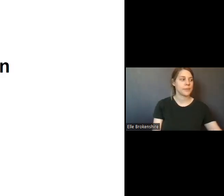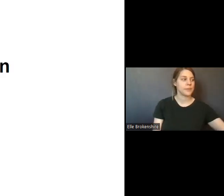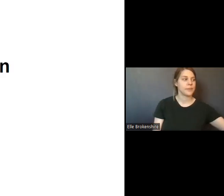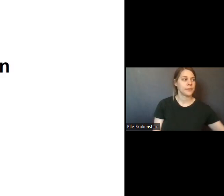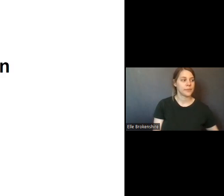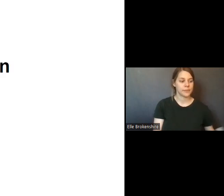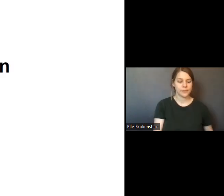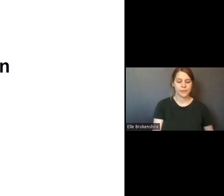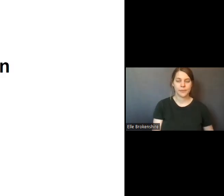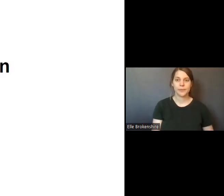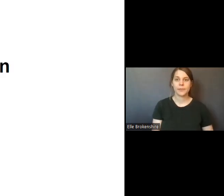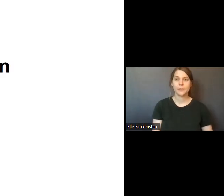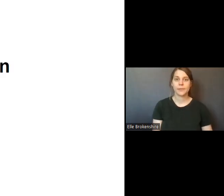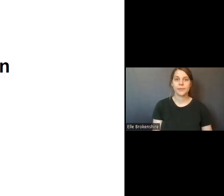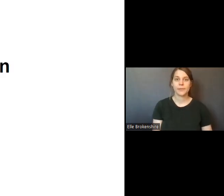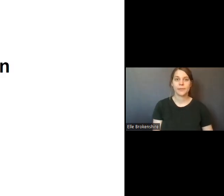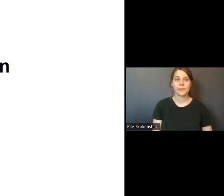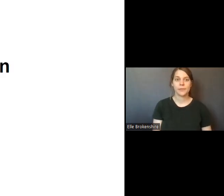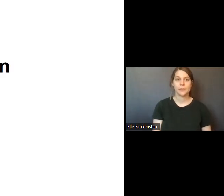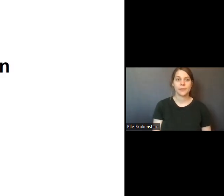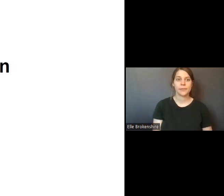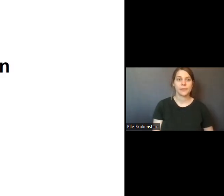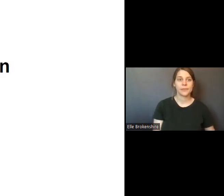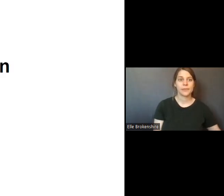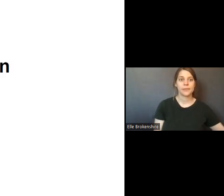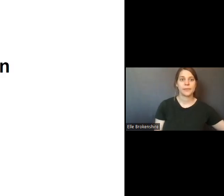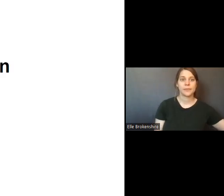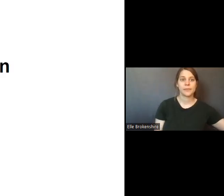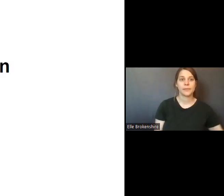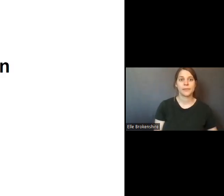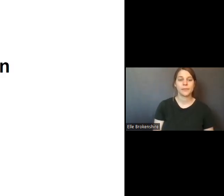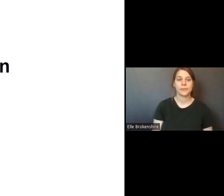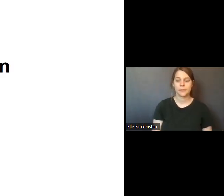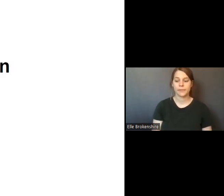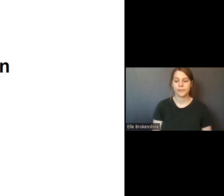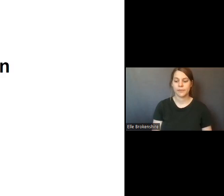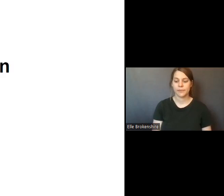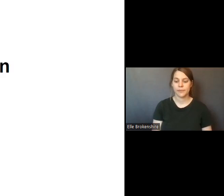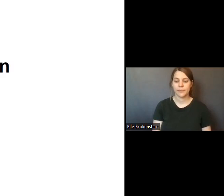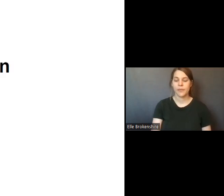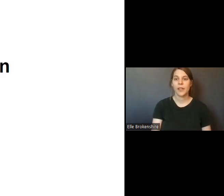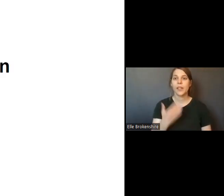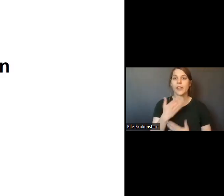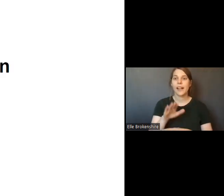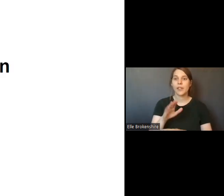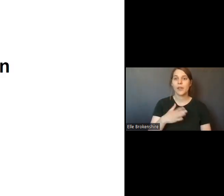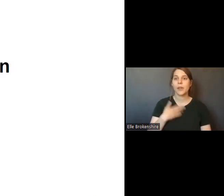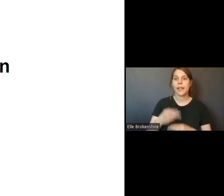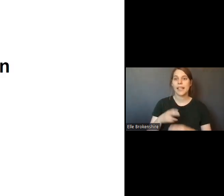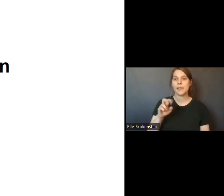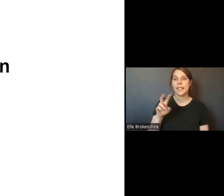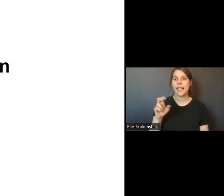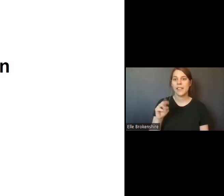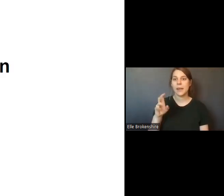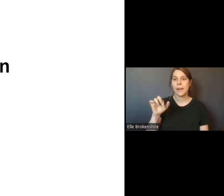Thank you, Chairman. Good afternoon. My name is Evan Miller. I'm the Director of Housing here at the Urban Redevelopment Authority, and I'd like to announce to the